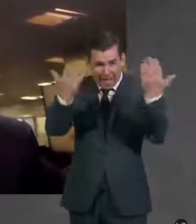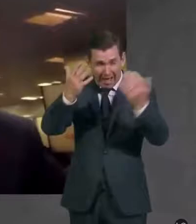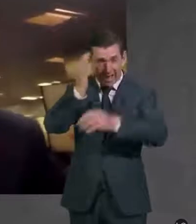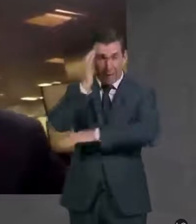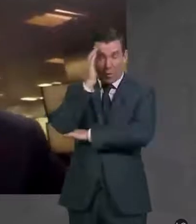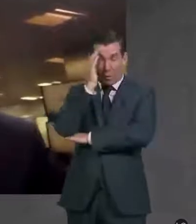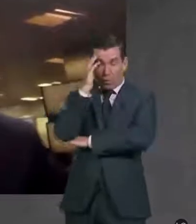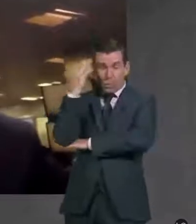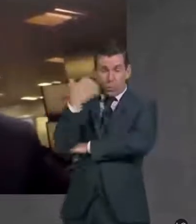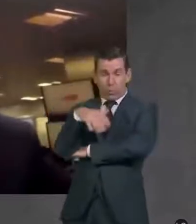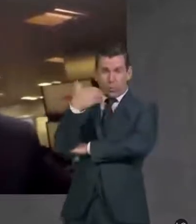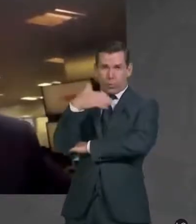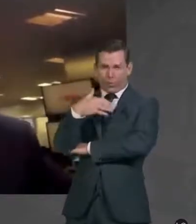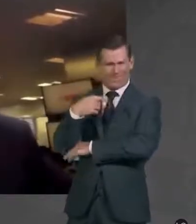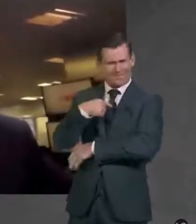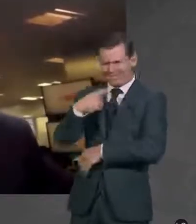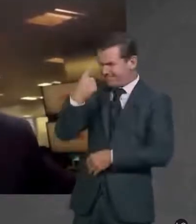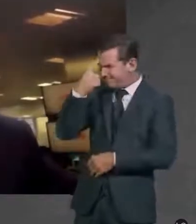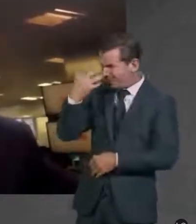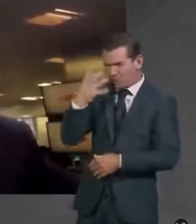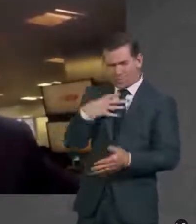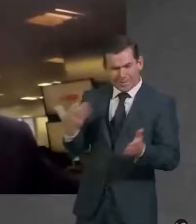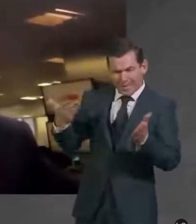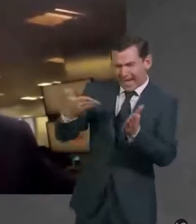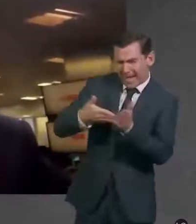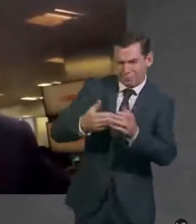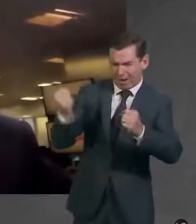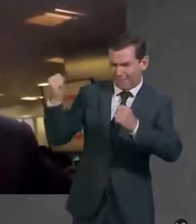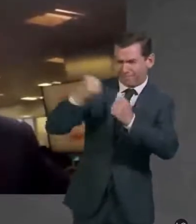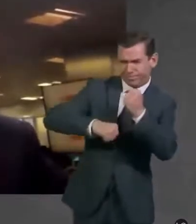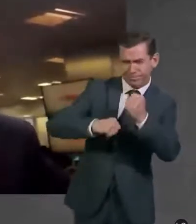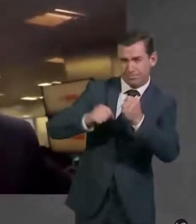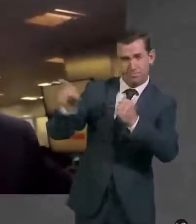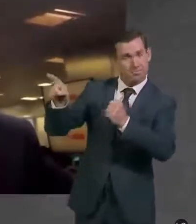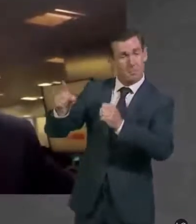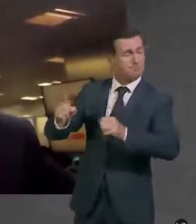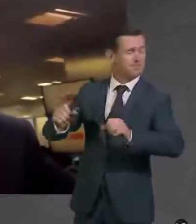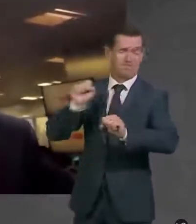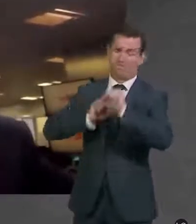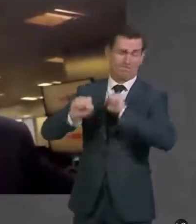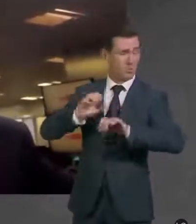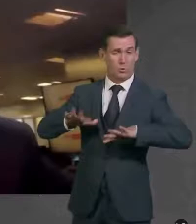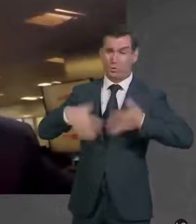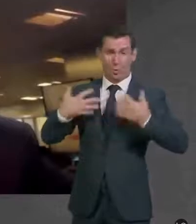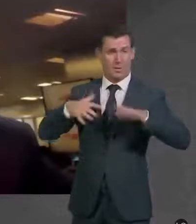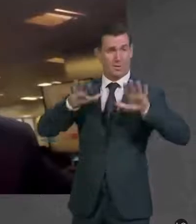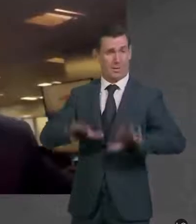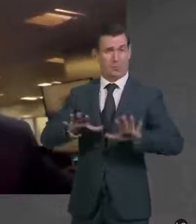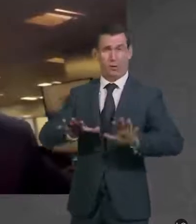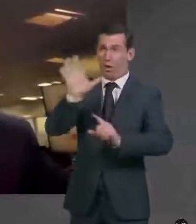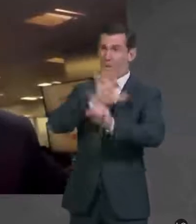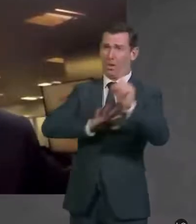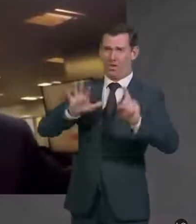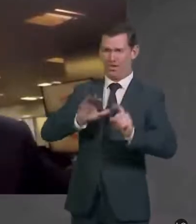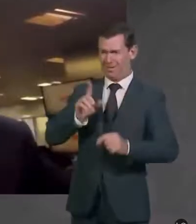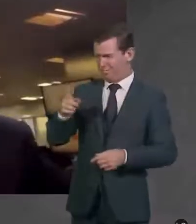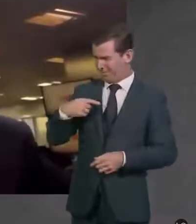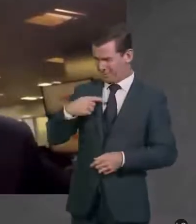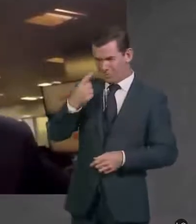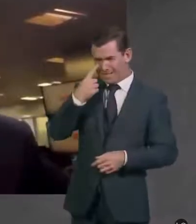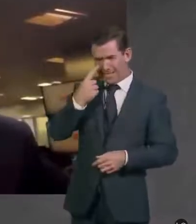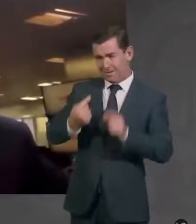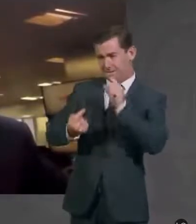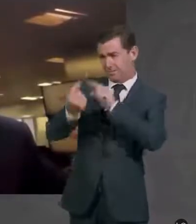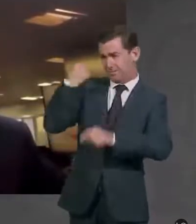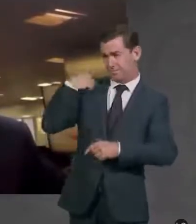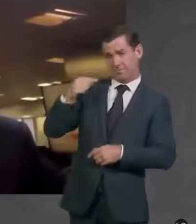restrictions are needed, if not nationally, then at least in vast parts of the country. The lesson of the first spike was the longer you wait, the worse it gets, and